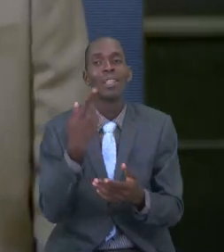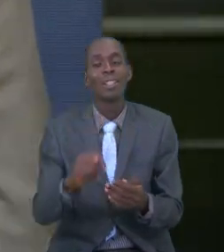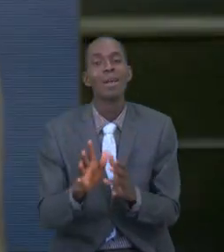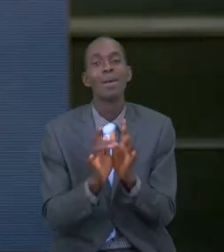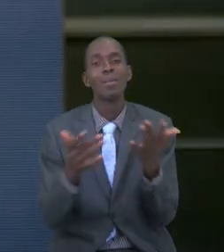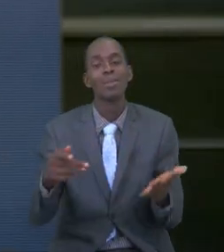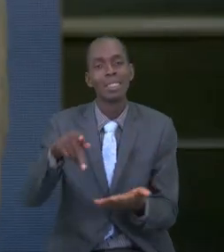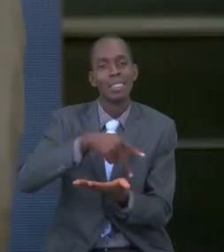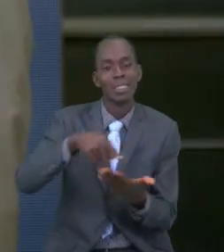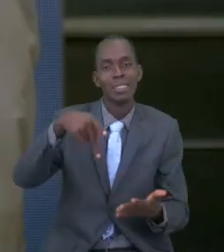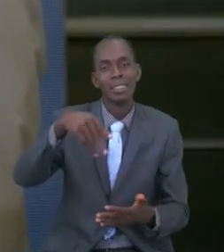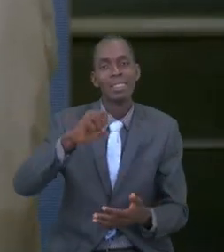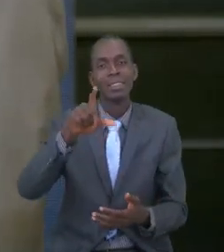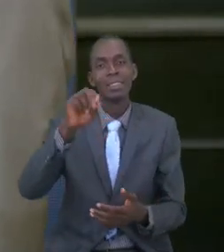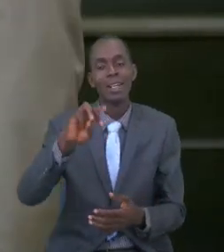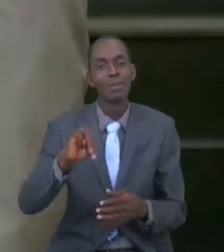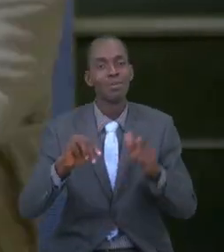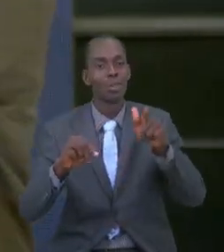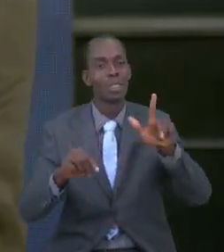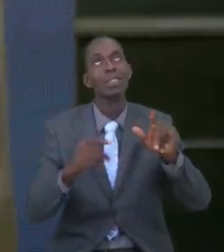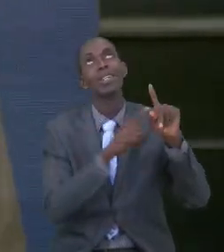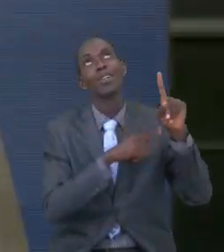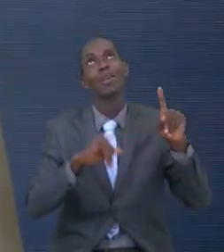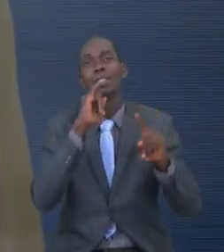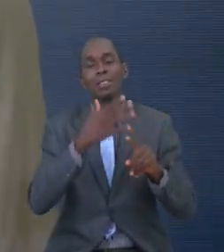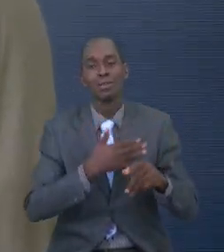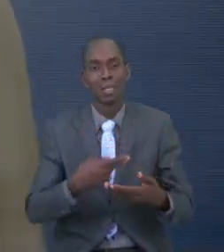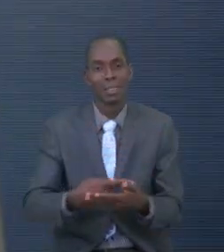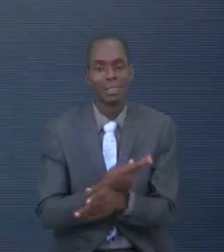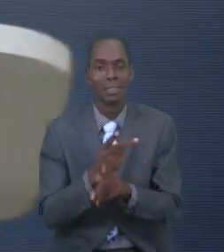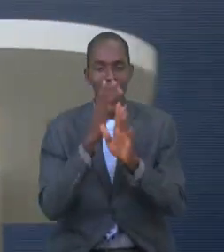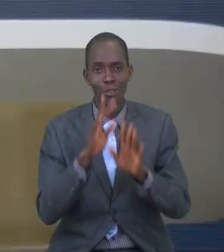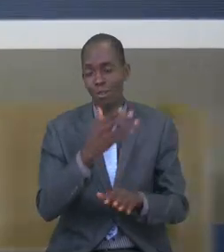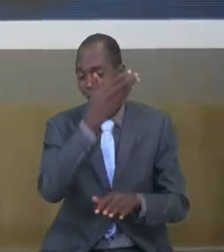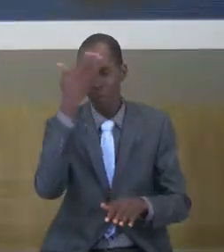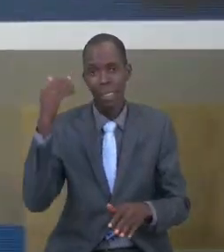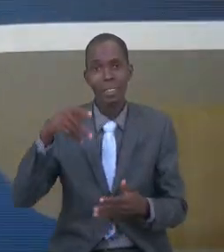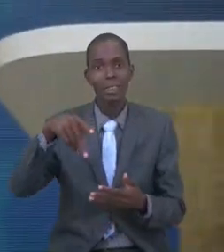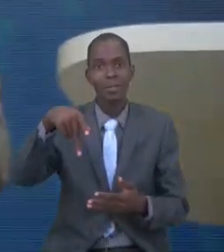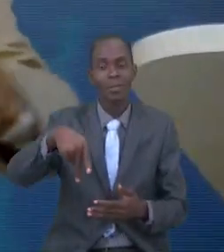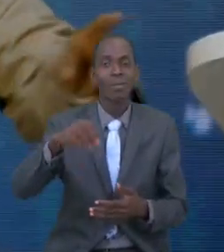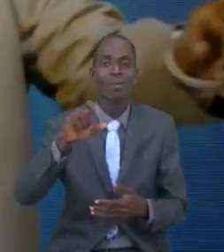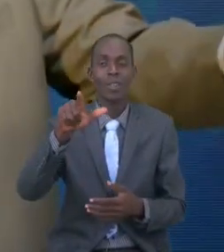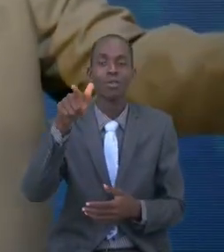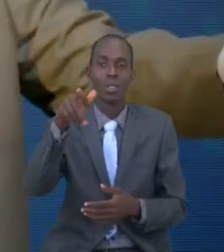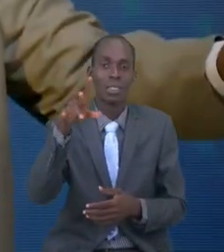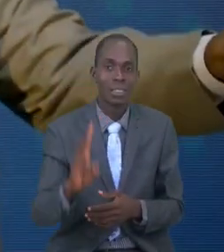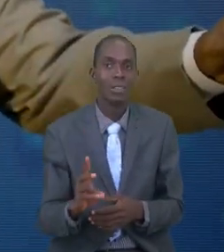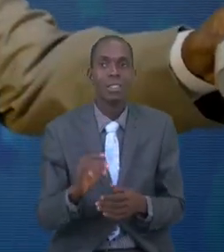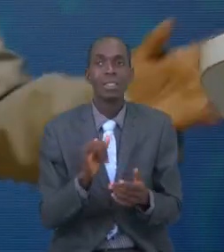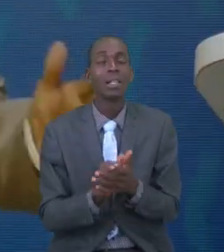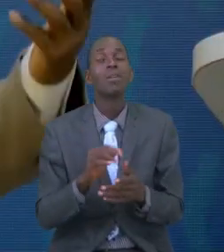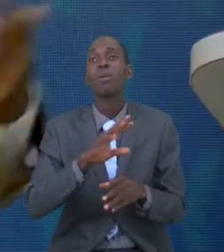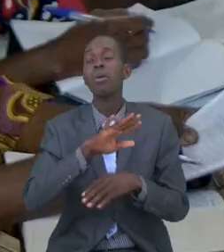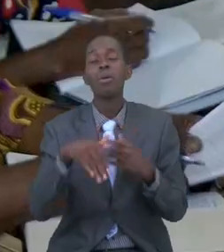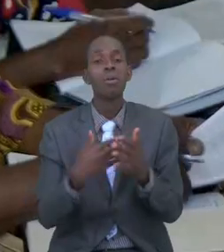23, the Lord is my shepherd, I shall not. You forget Psalm 27 that says, though all the enemies in